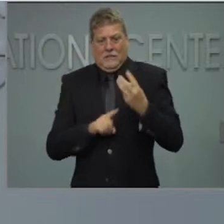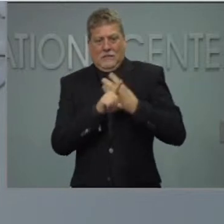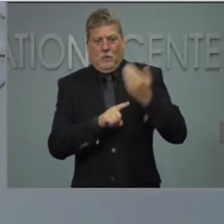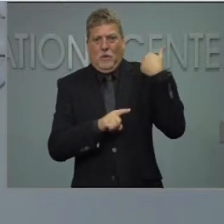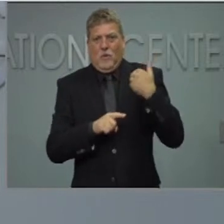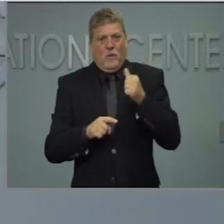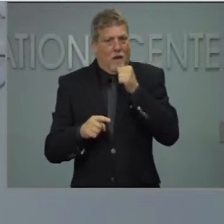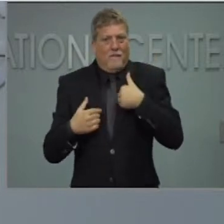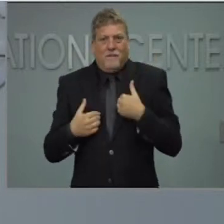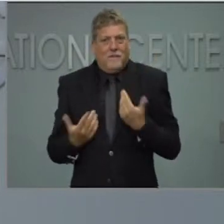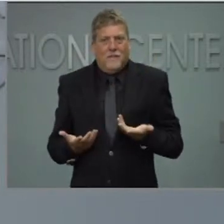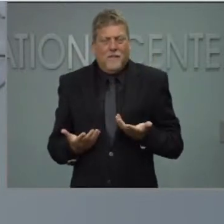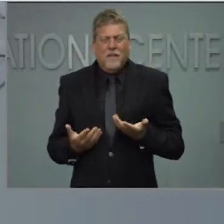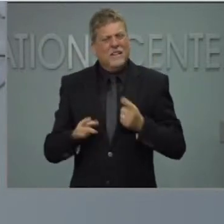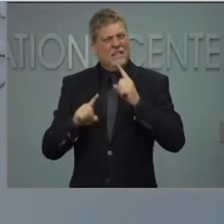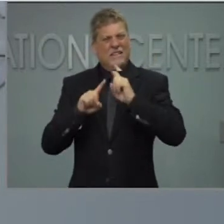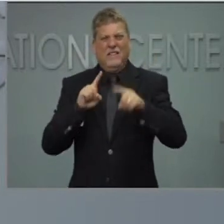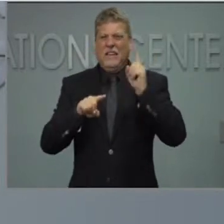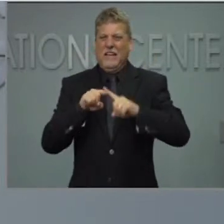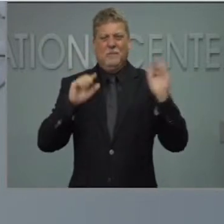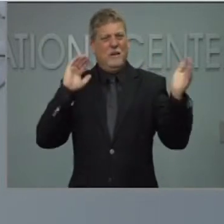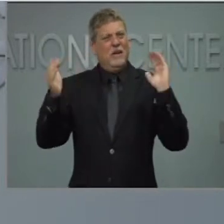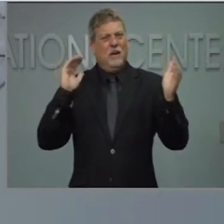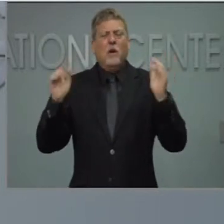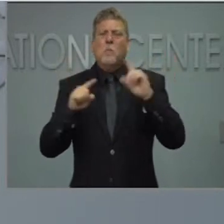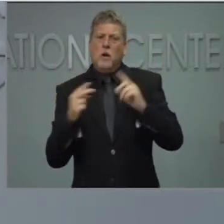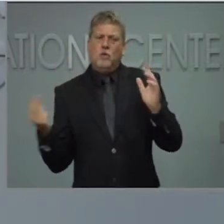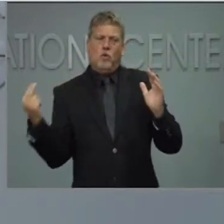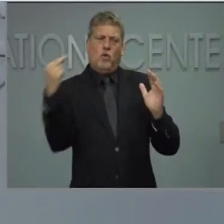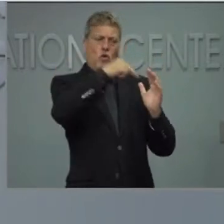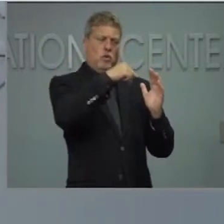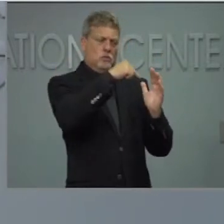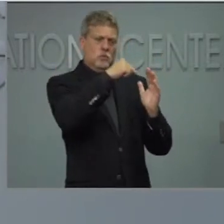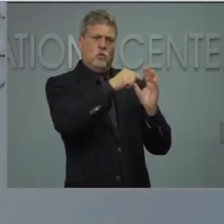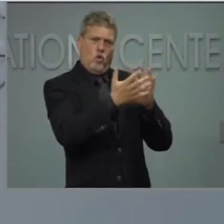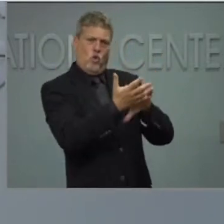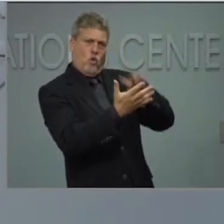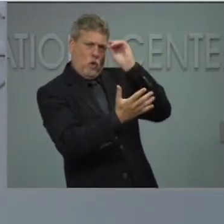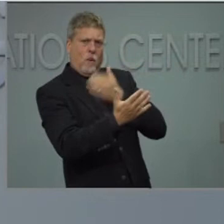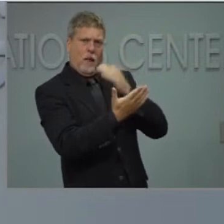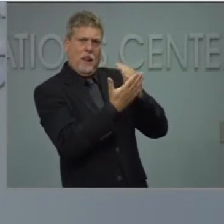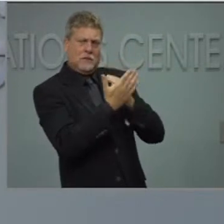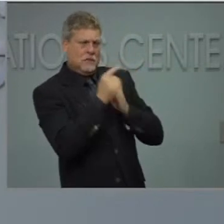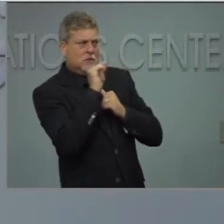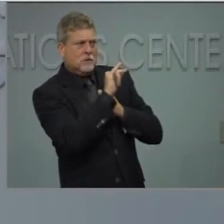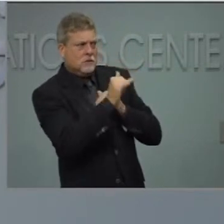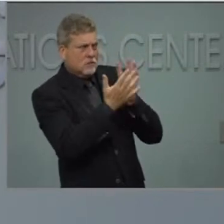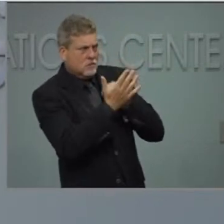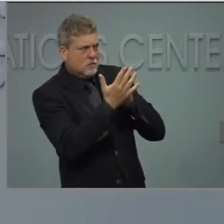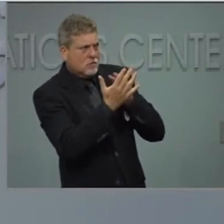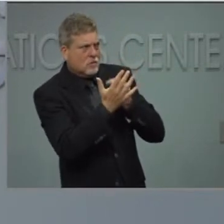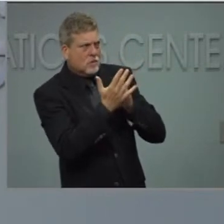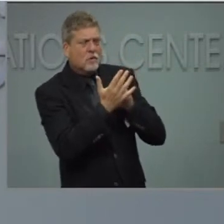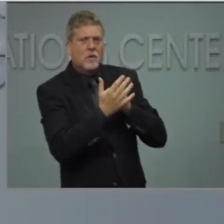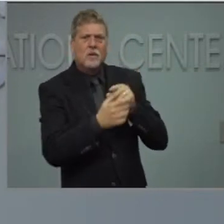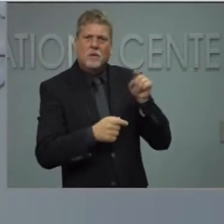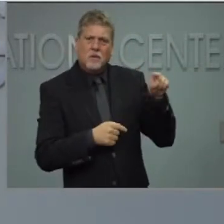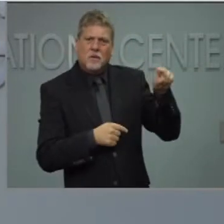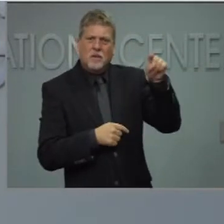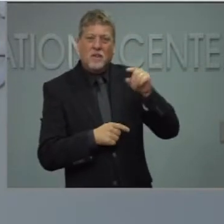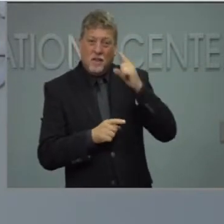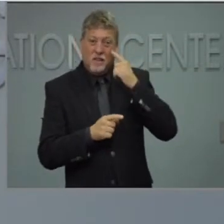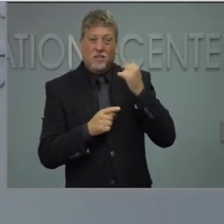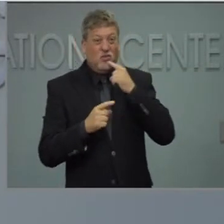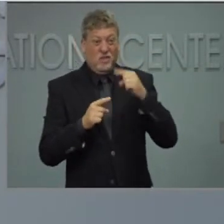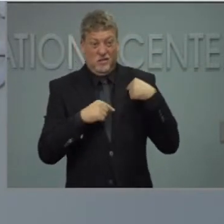is a different moment than before, but we have to learn the lessons from before, that we, through these 18 months